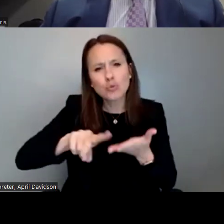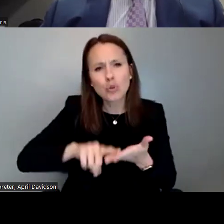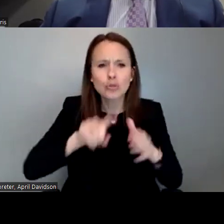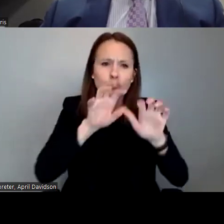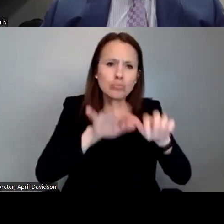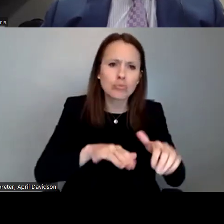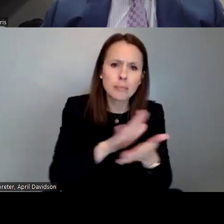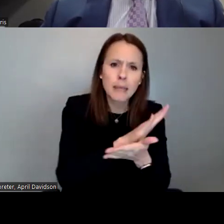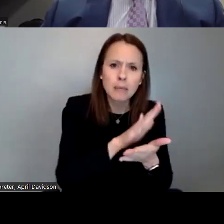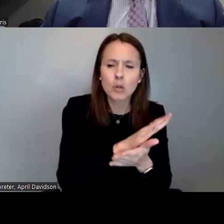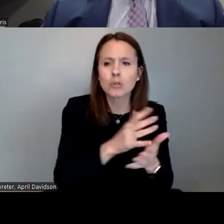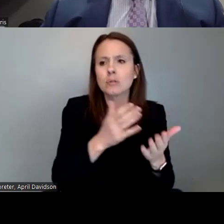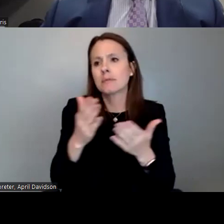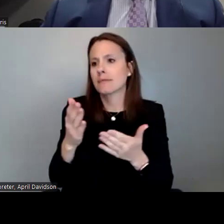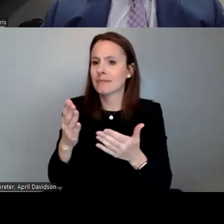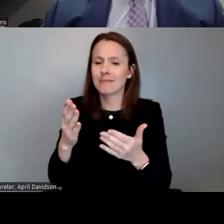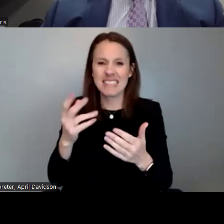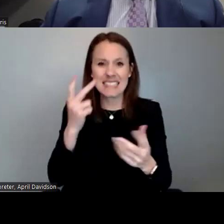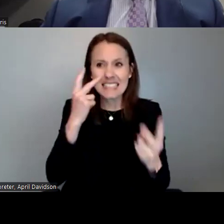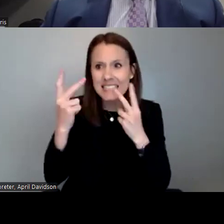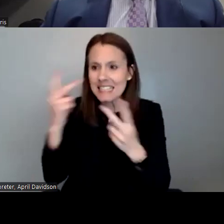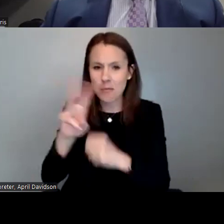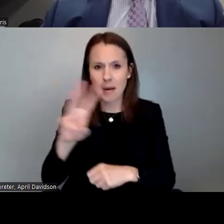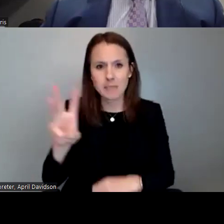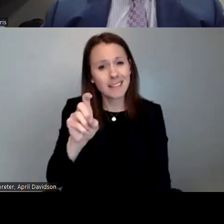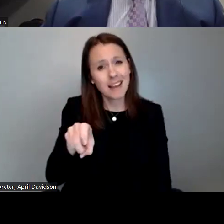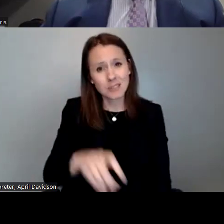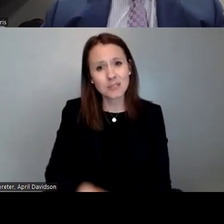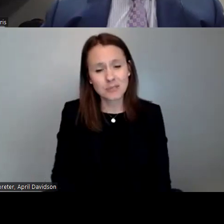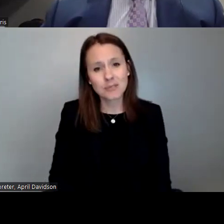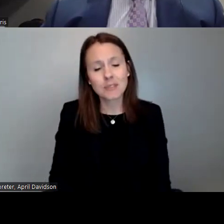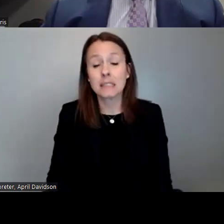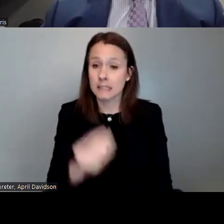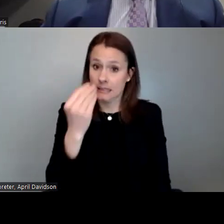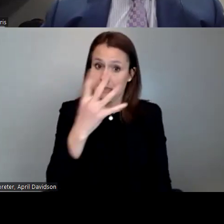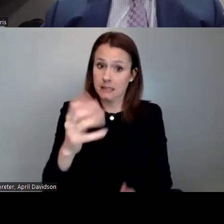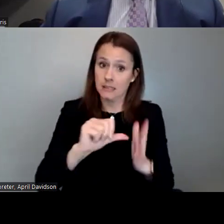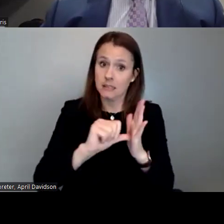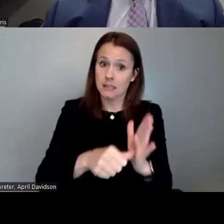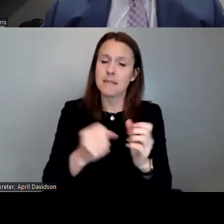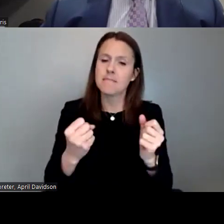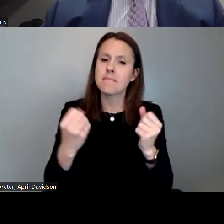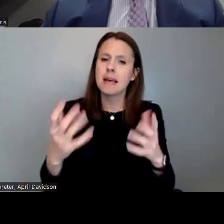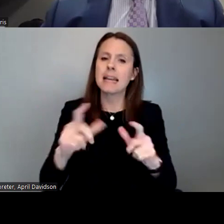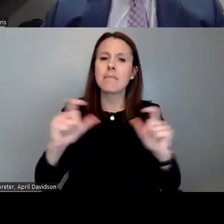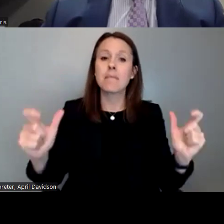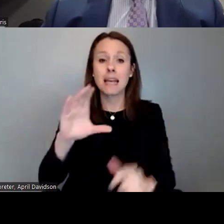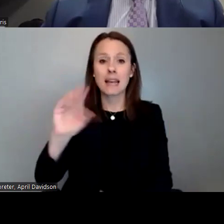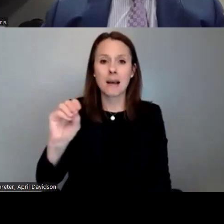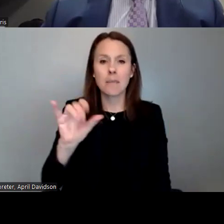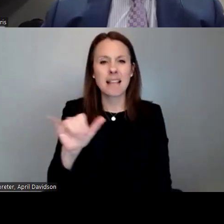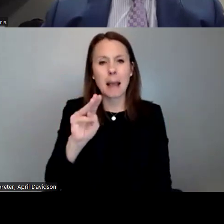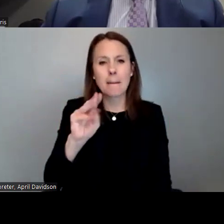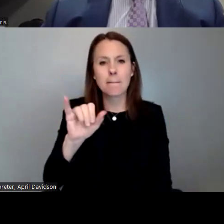know, access the various websites. I will say this, is that a lot of the big companies such as Microsoft,